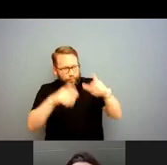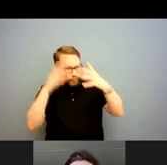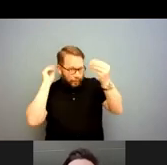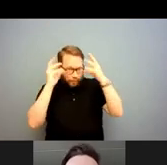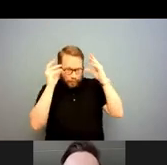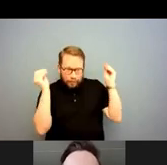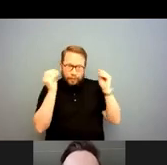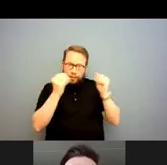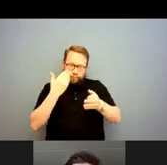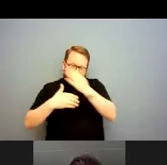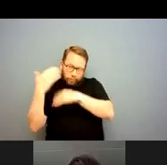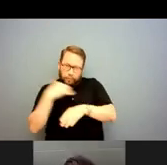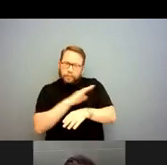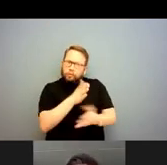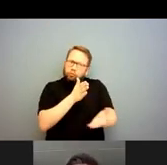the operative